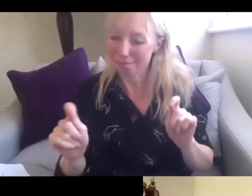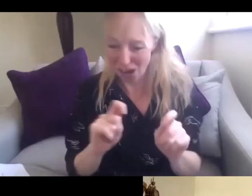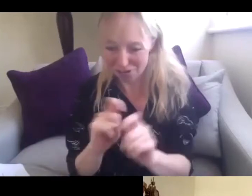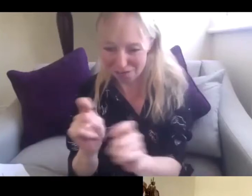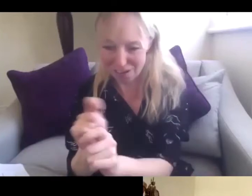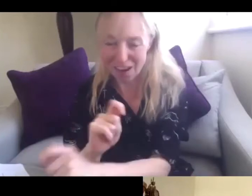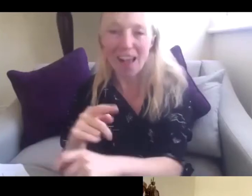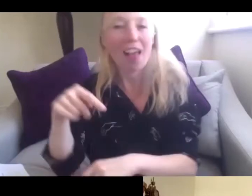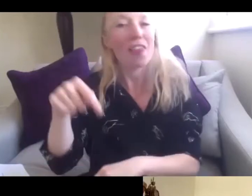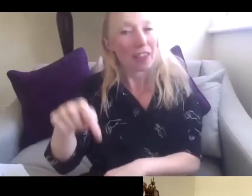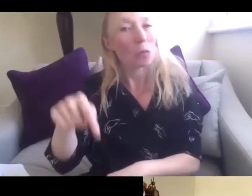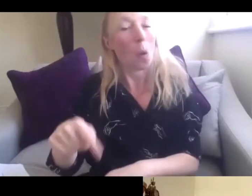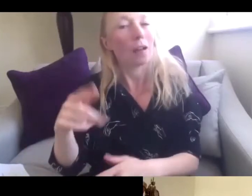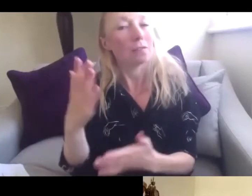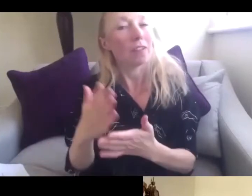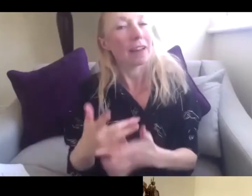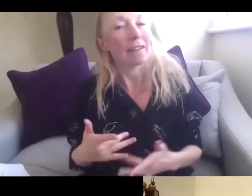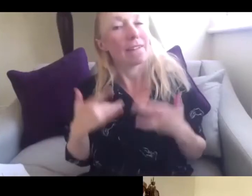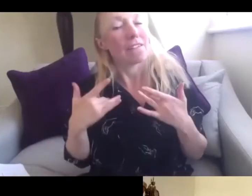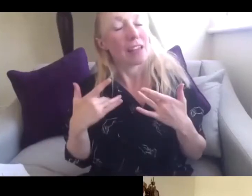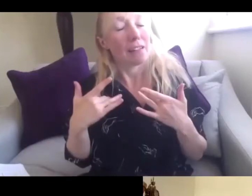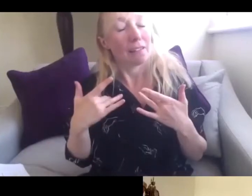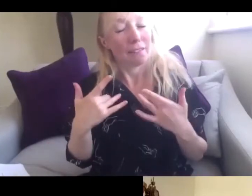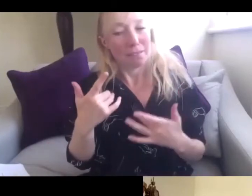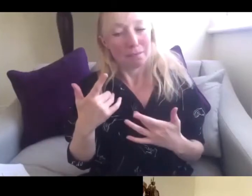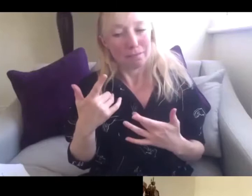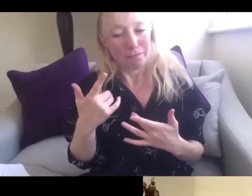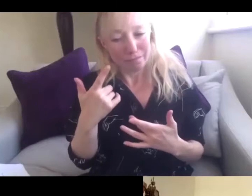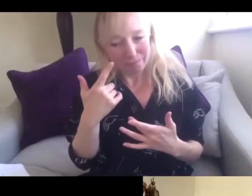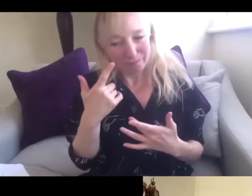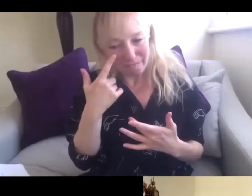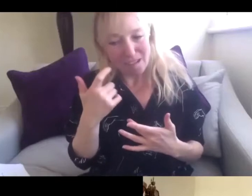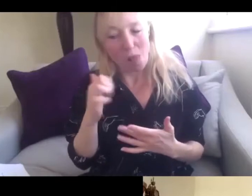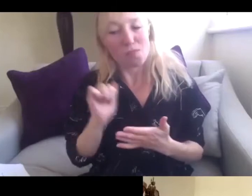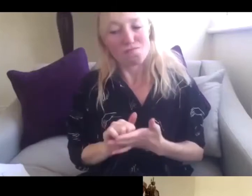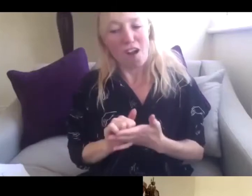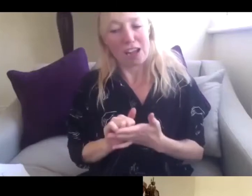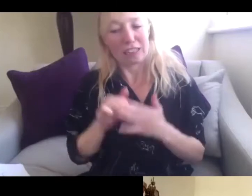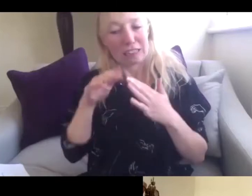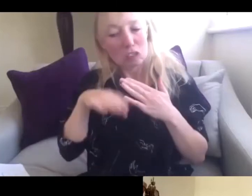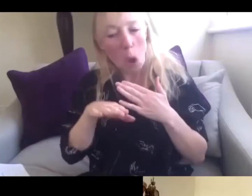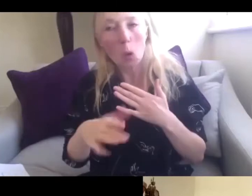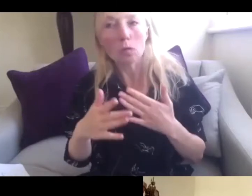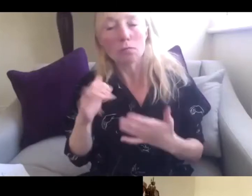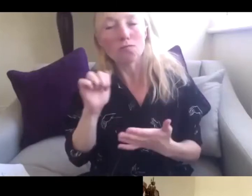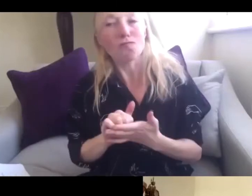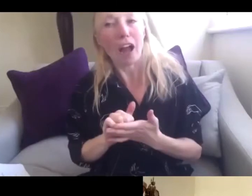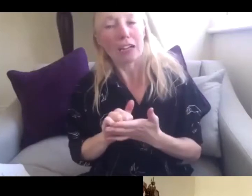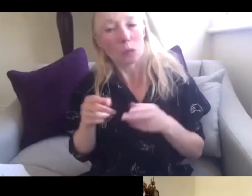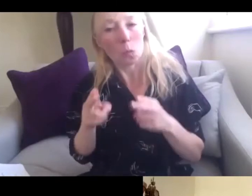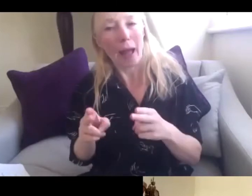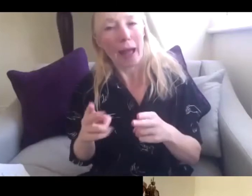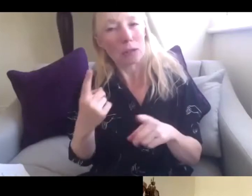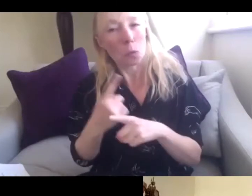feel like the piece found its feet and found, you know, the right tone to talk about subjects which are a little bit difficult.